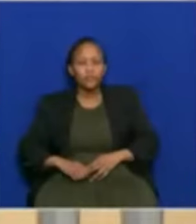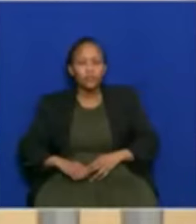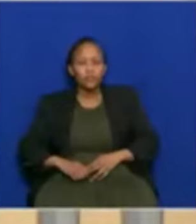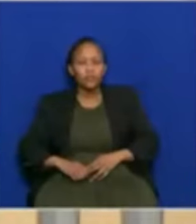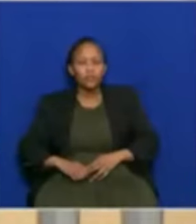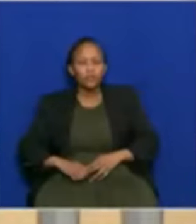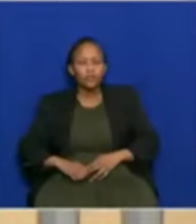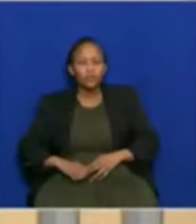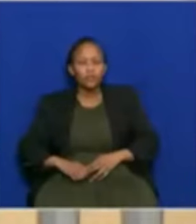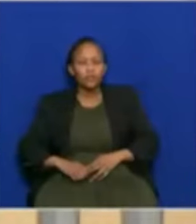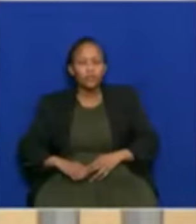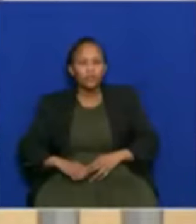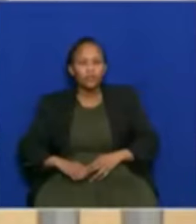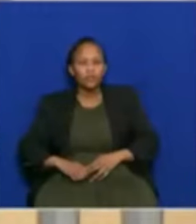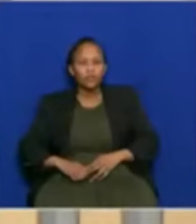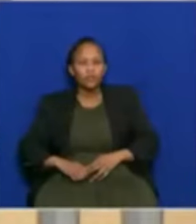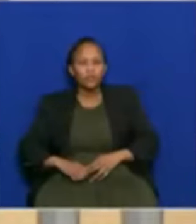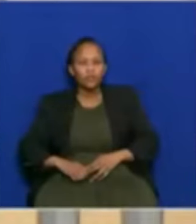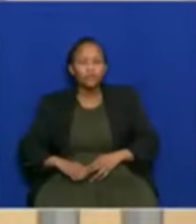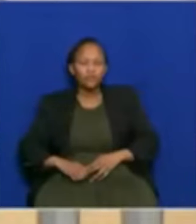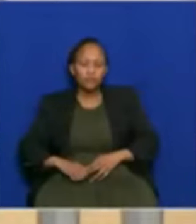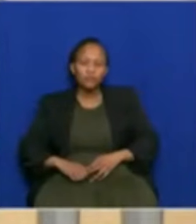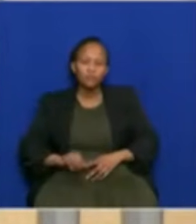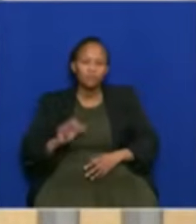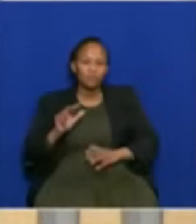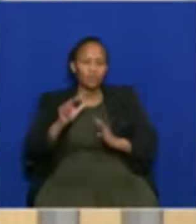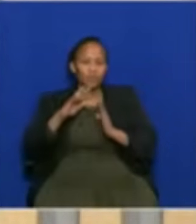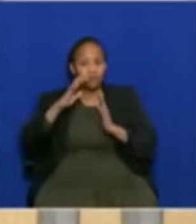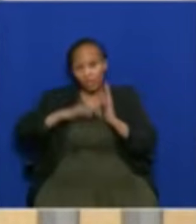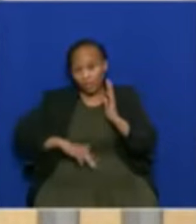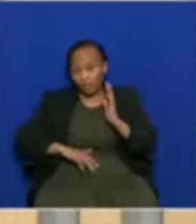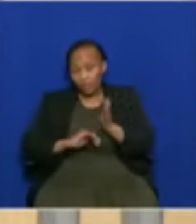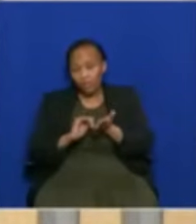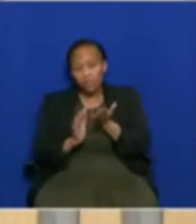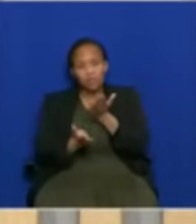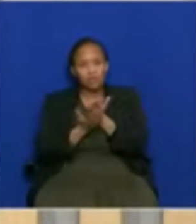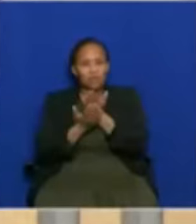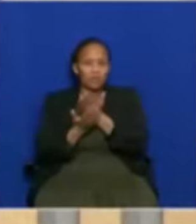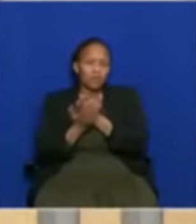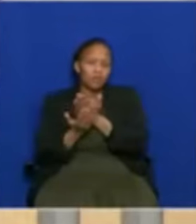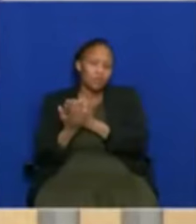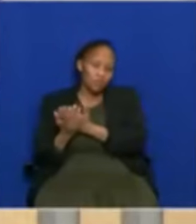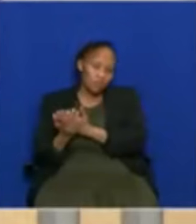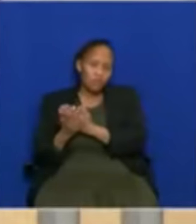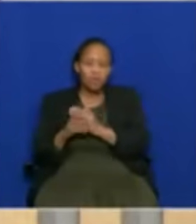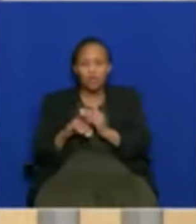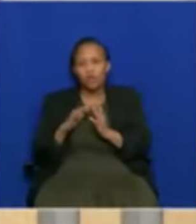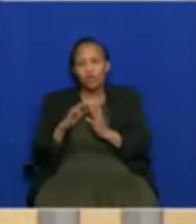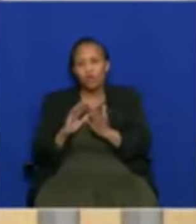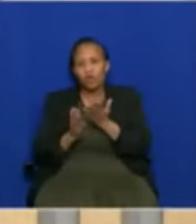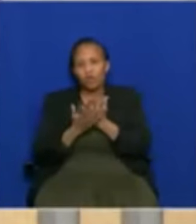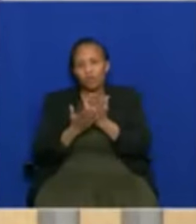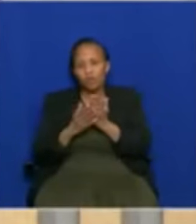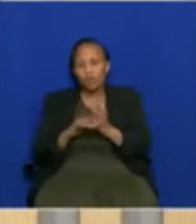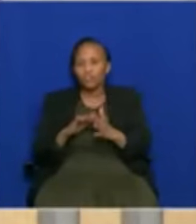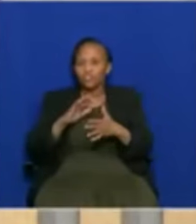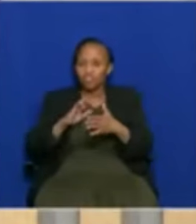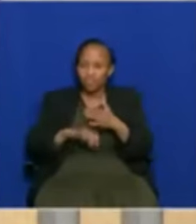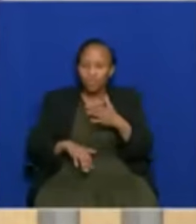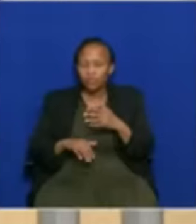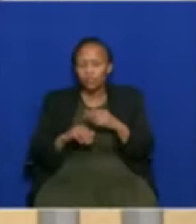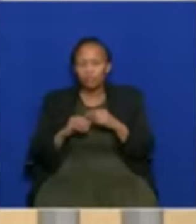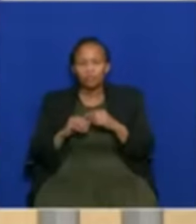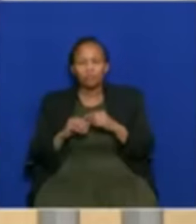the affidavit is compiled, it's given to the prosecutors. They compile the charge sheets, and most often the charge sheet is in draft format.